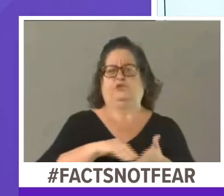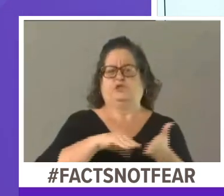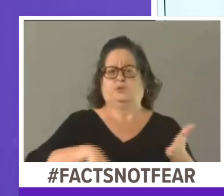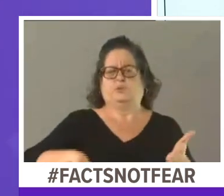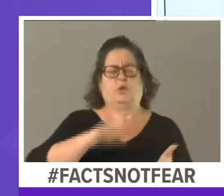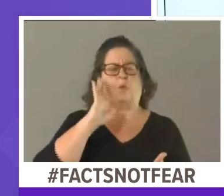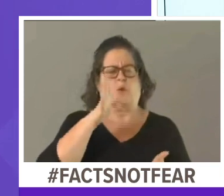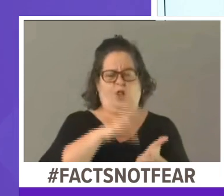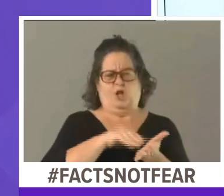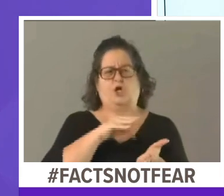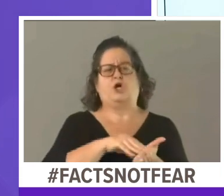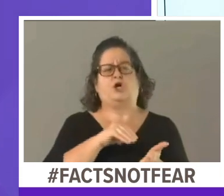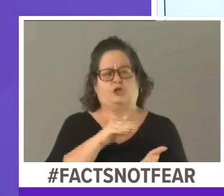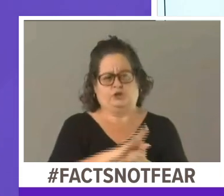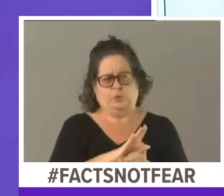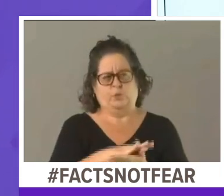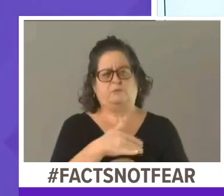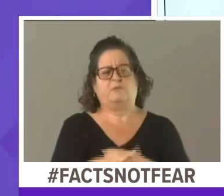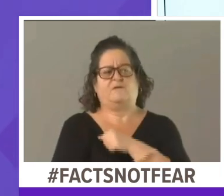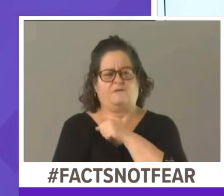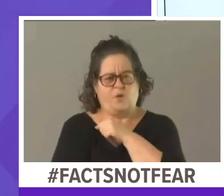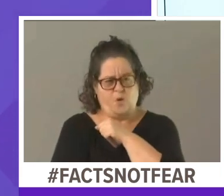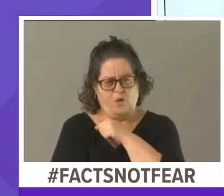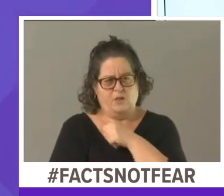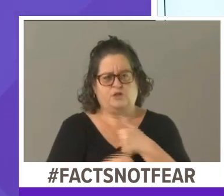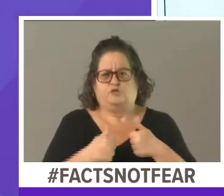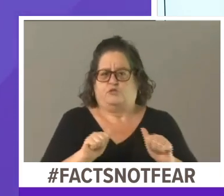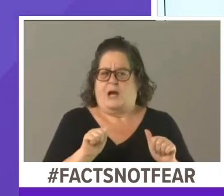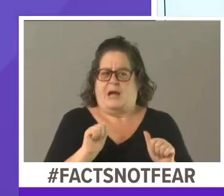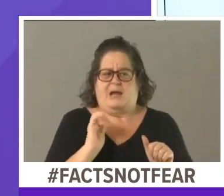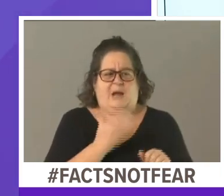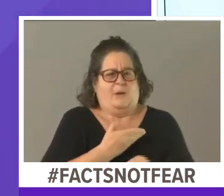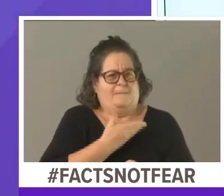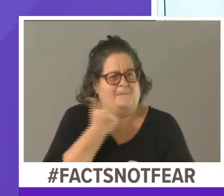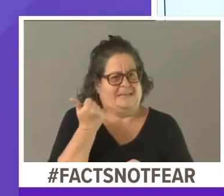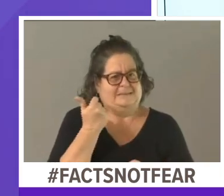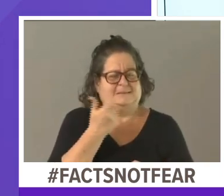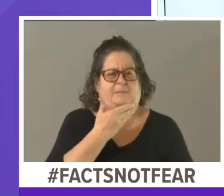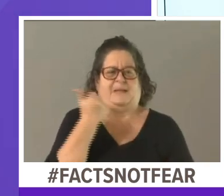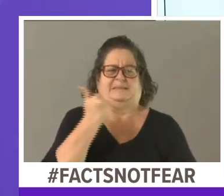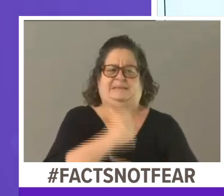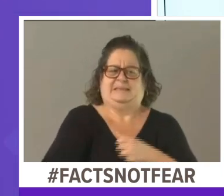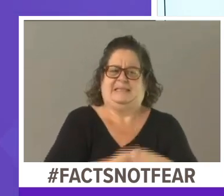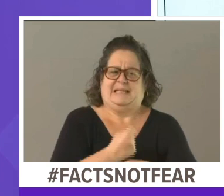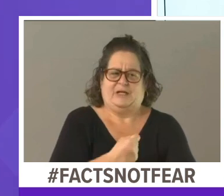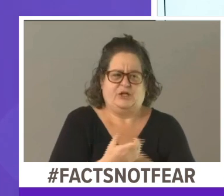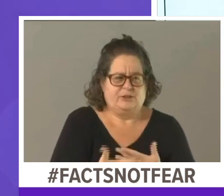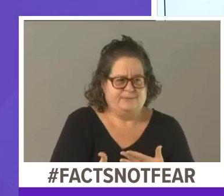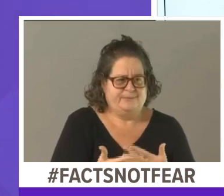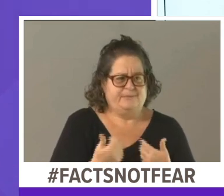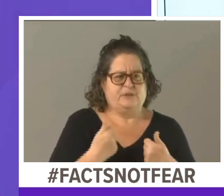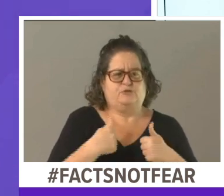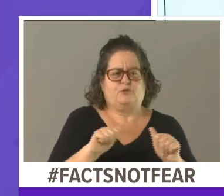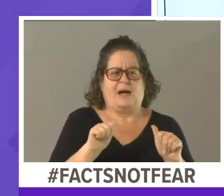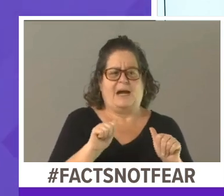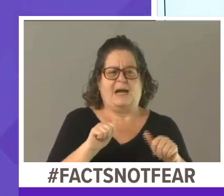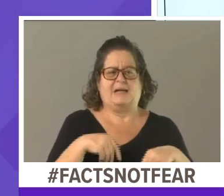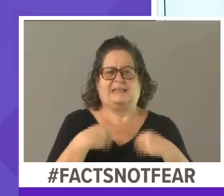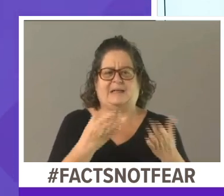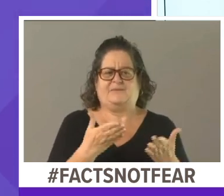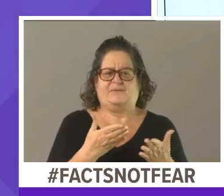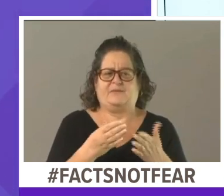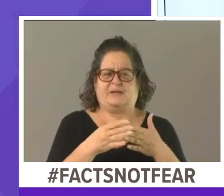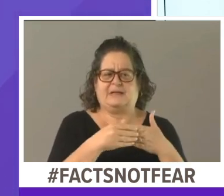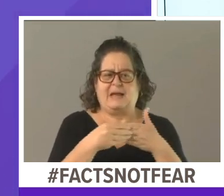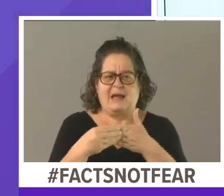that we can, and I'll be providing the most specific guidance that I can I'm going to be working with Superintendent Hoffman on that, and